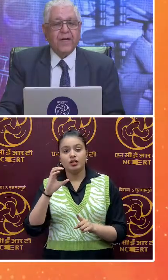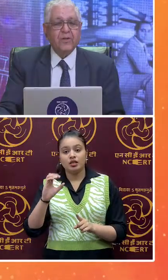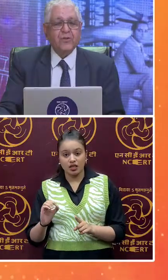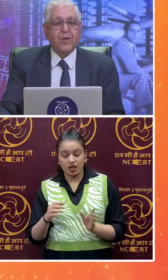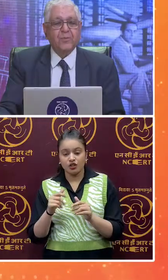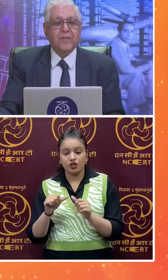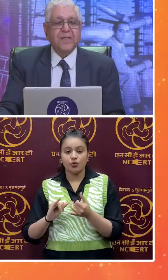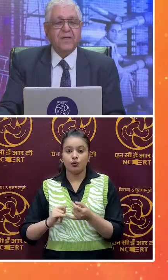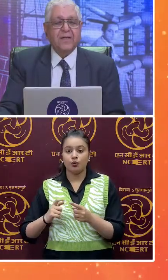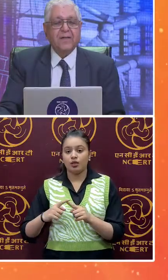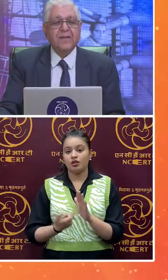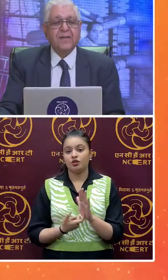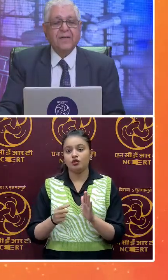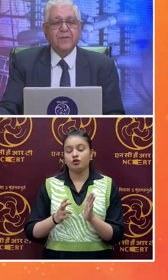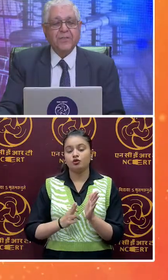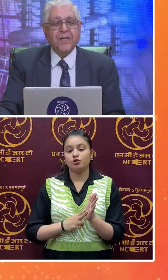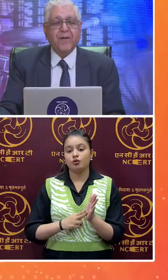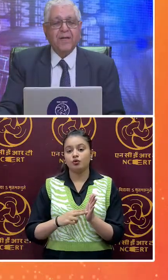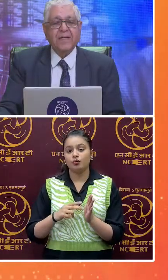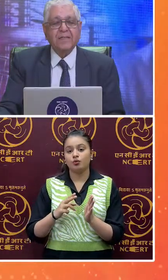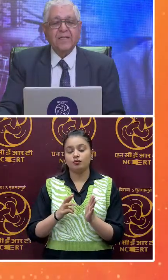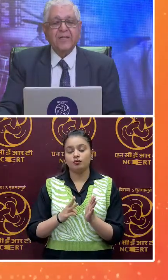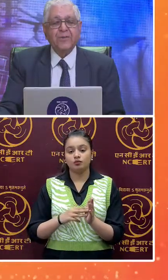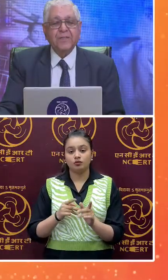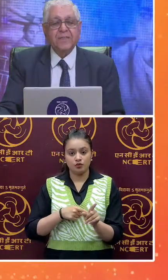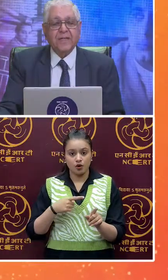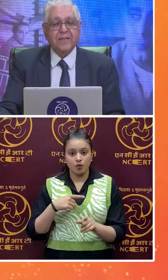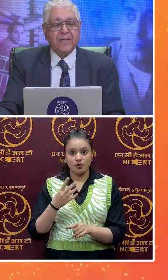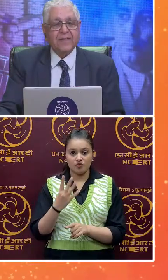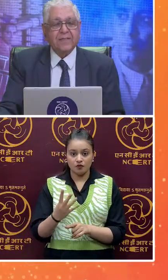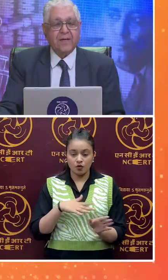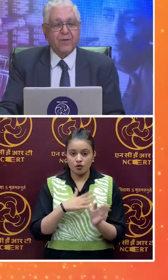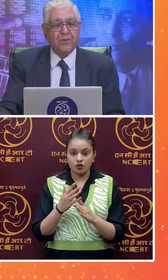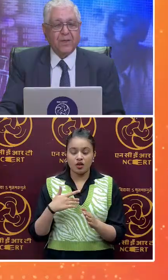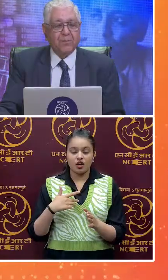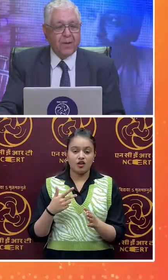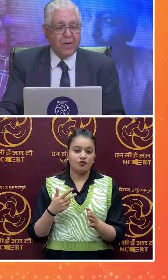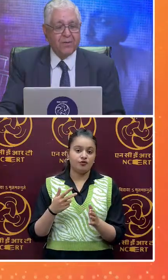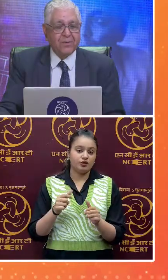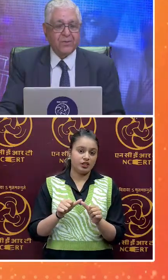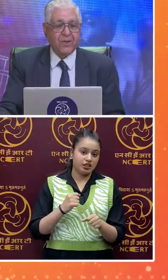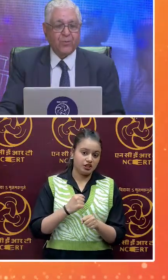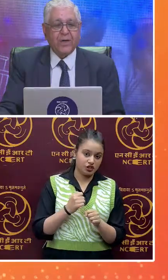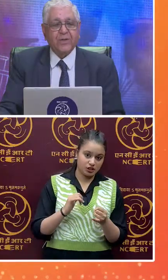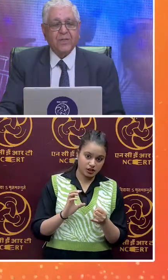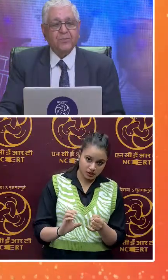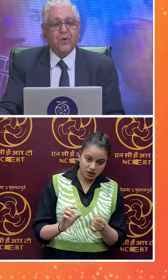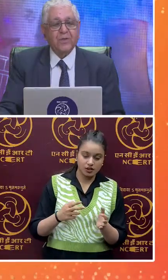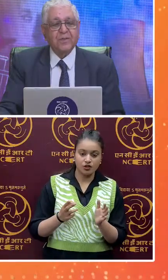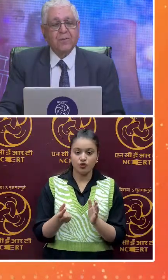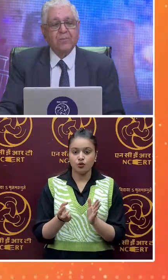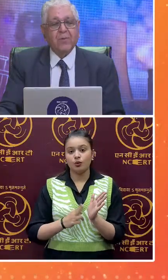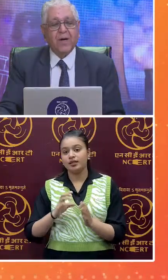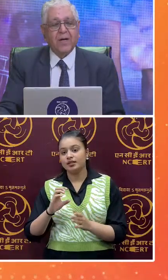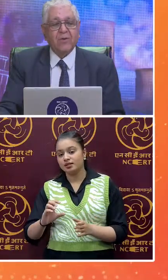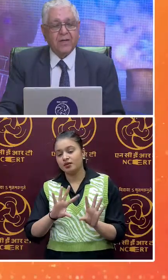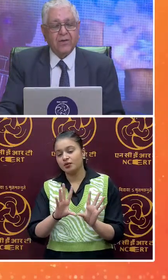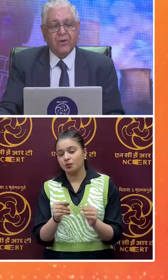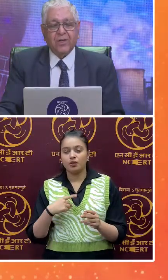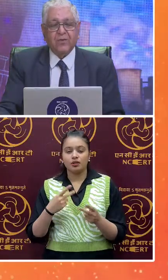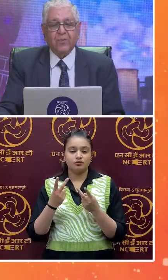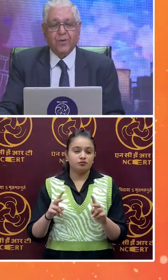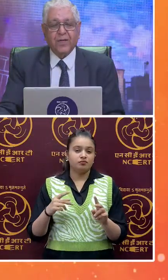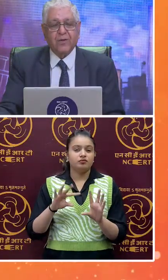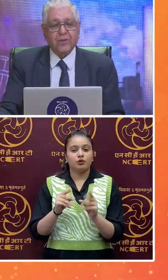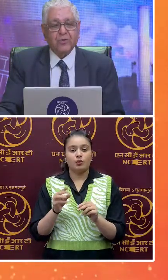4 radio astronomers had written to Chairman AEC, UGC and CSR, but only Bhabha was the quick to respond. Bhabha invited